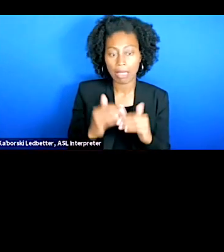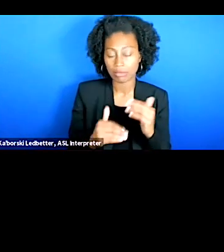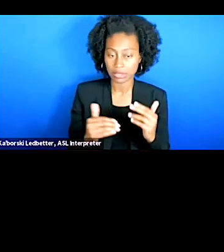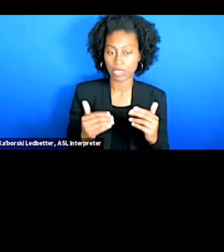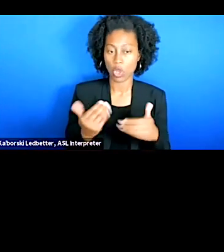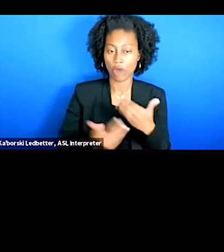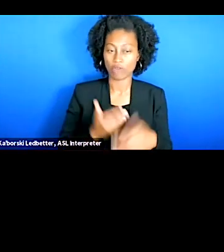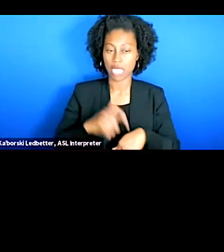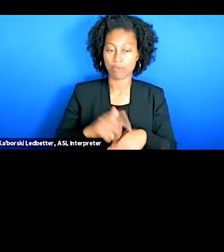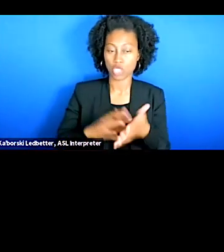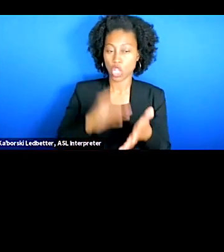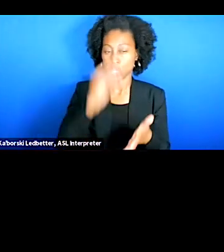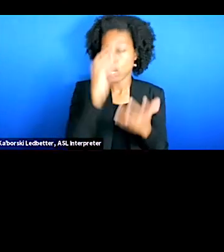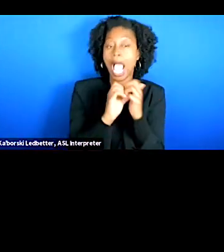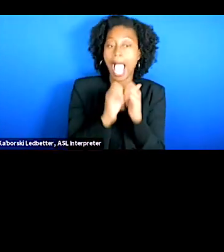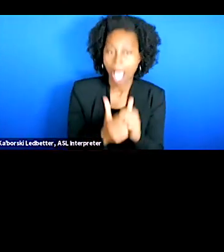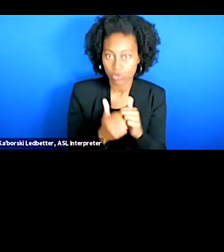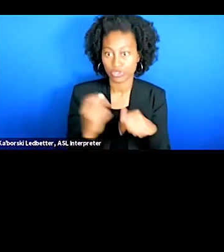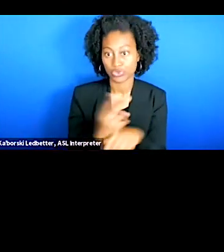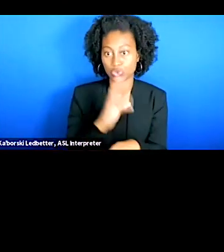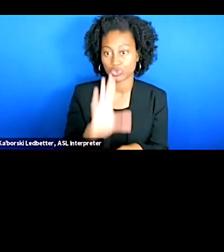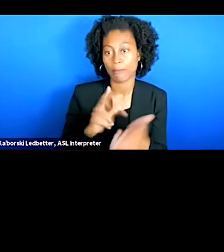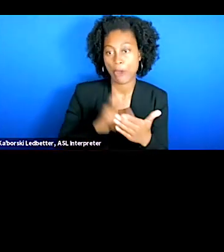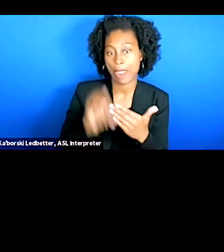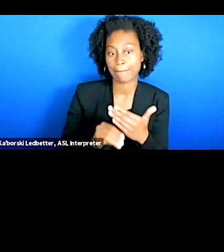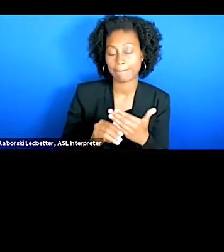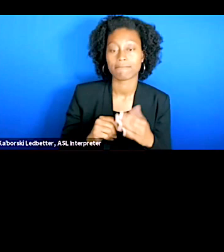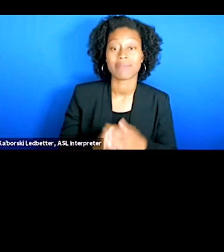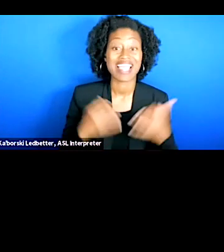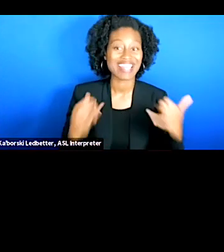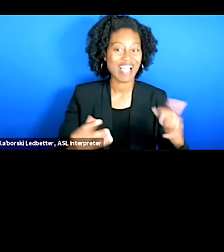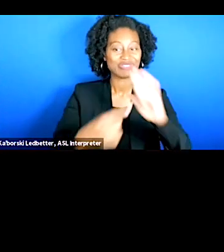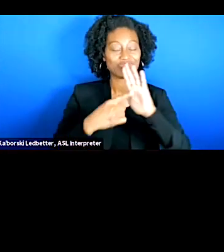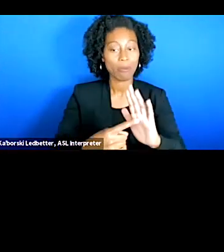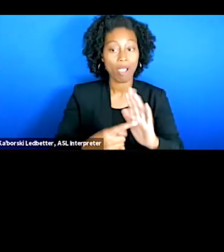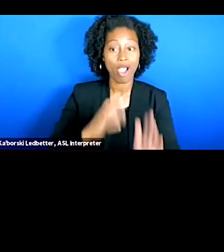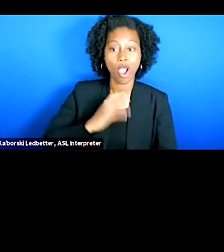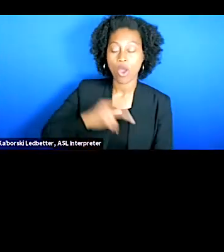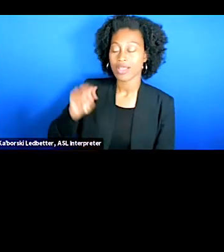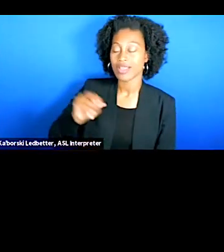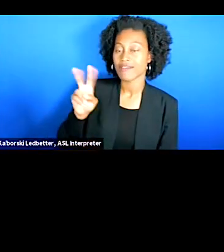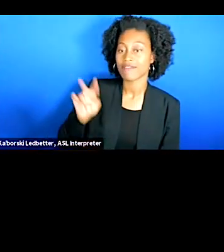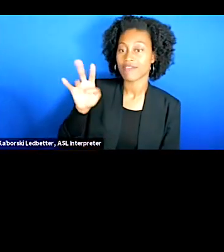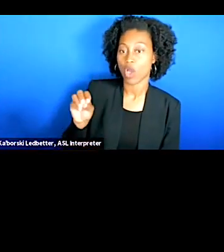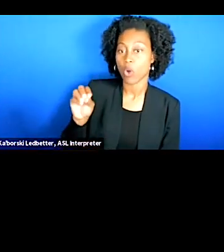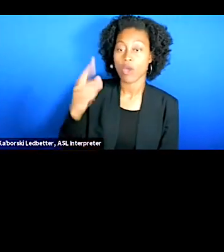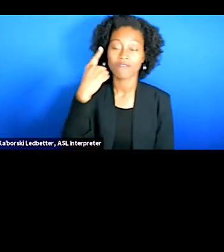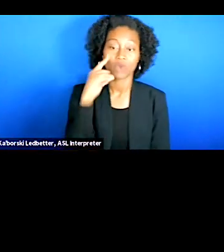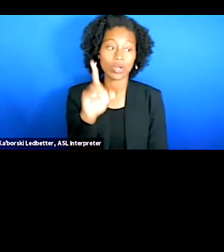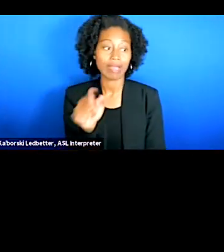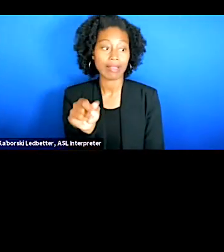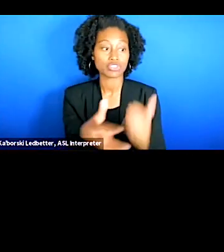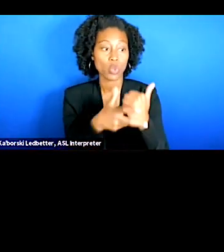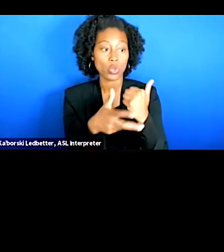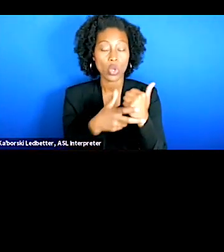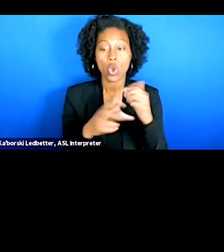I will now do a demonstration of how our team uses NVivo for data storage, organization, and analysis of codes.